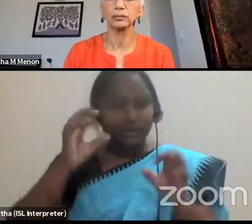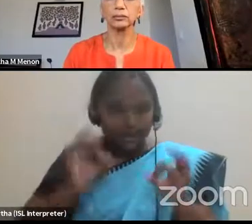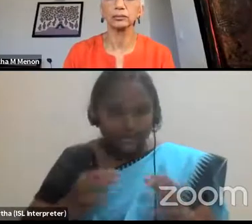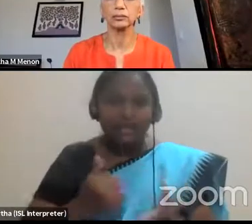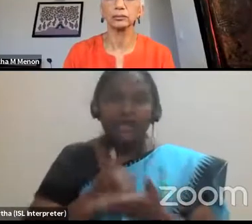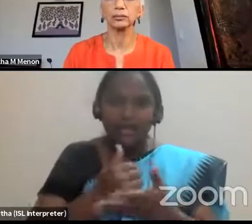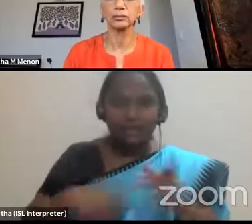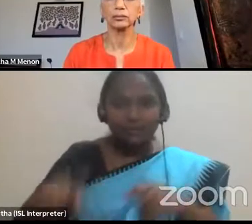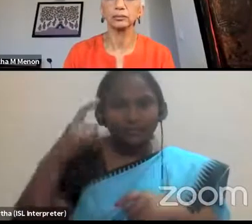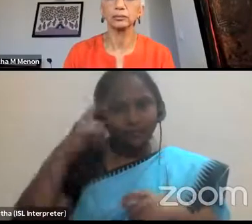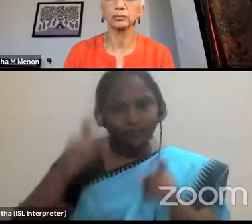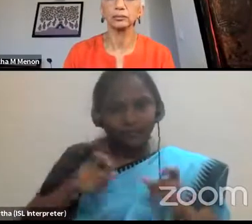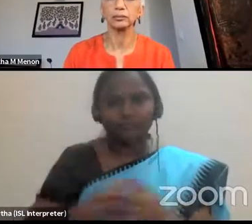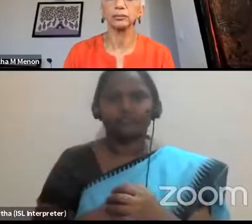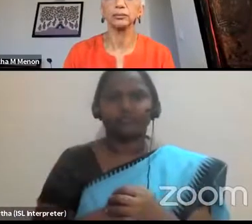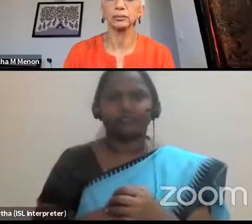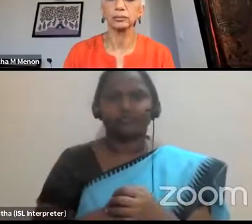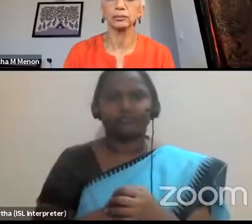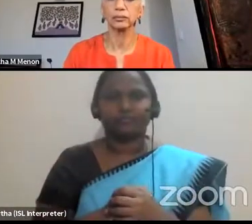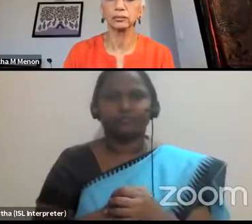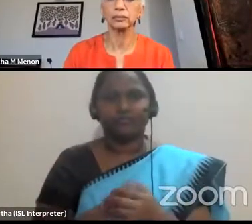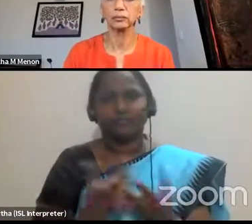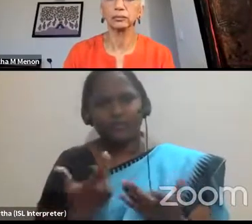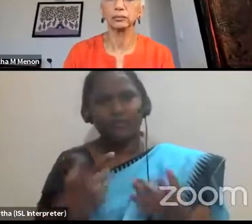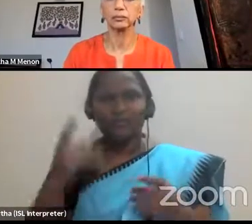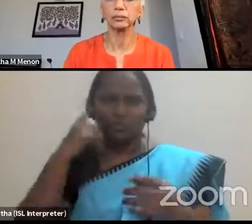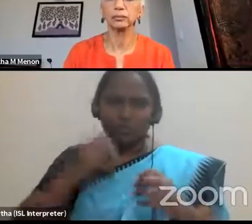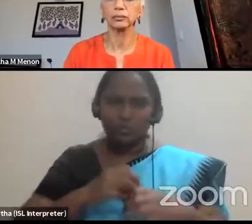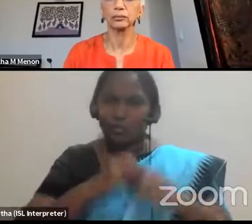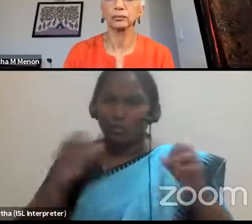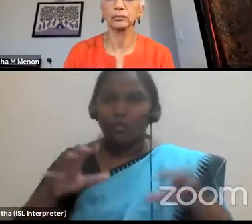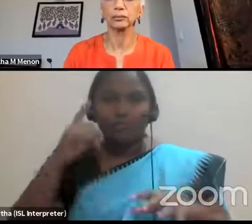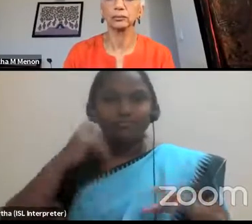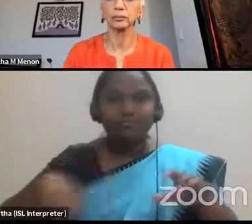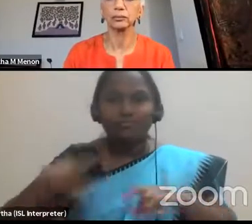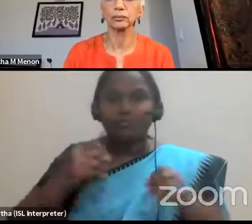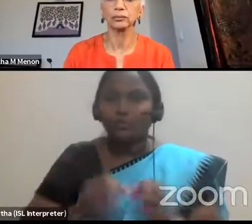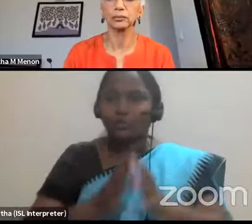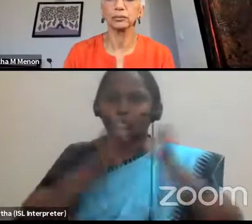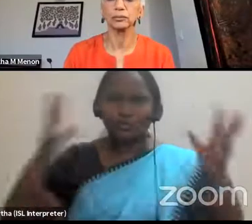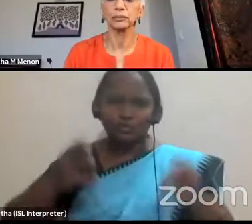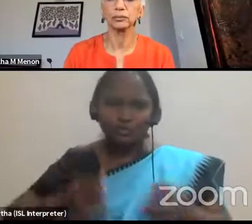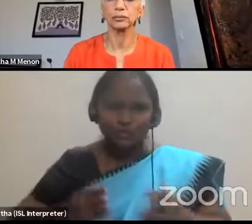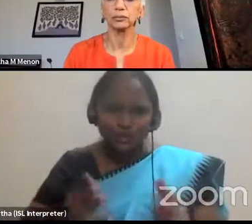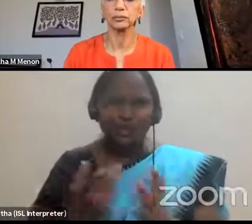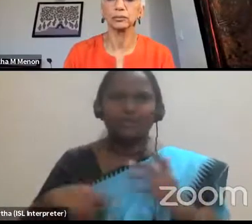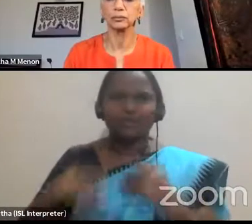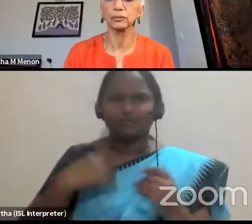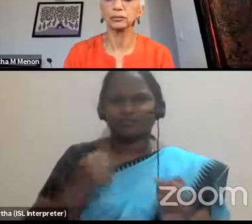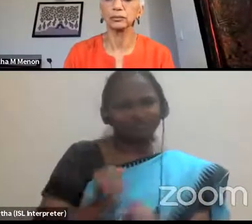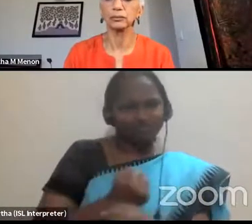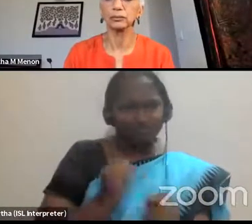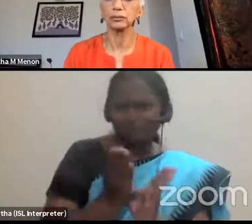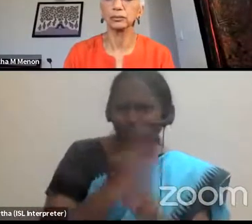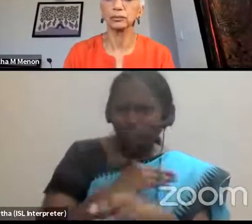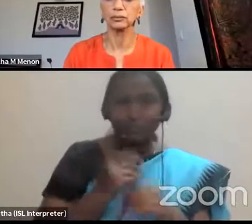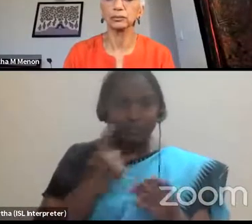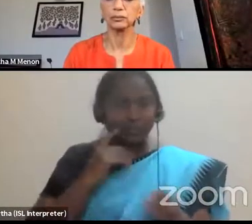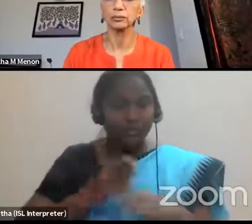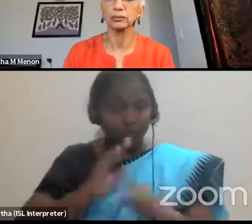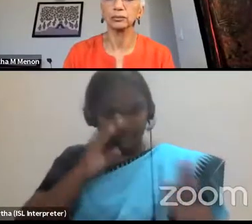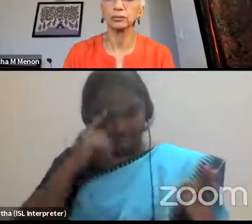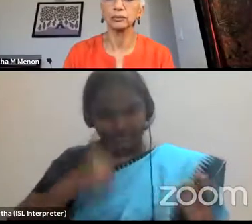helping democratize art, broad basing it in a huge way that has not been possible before, especially across